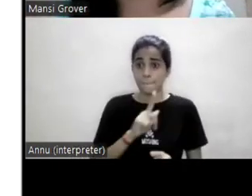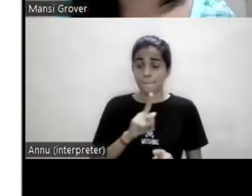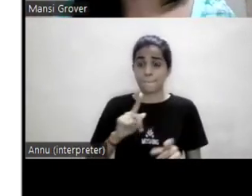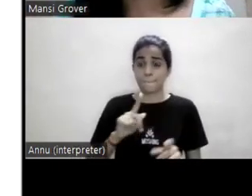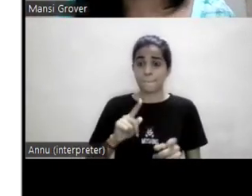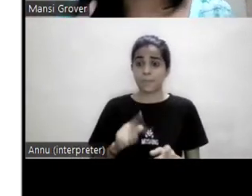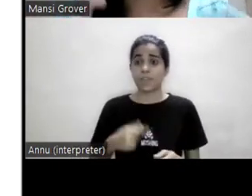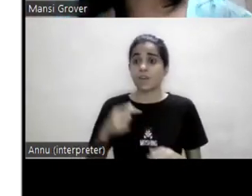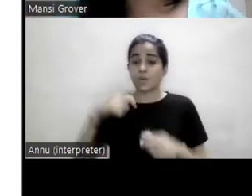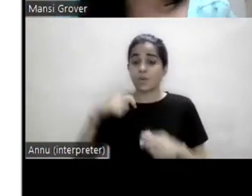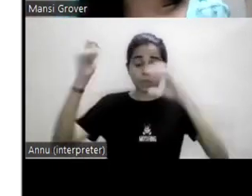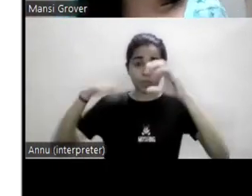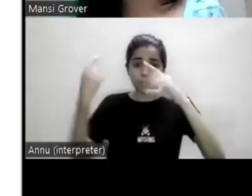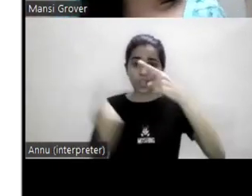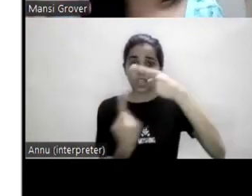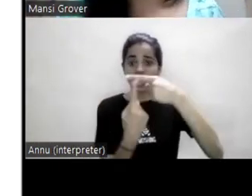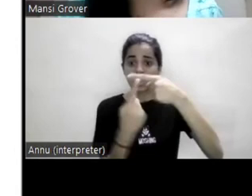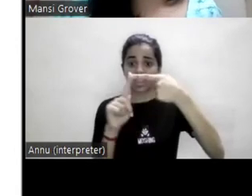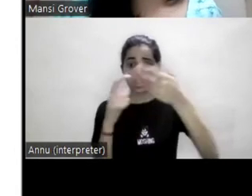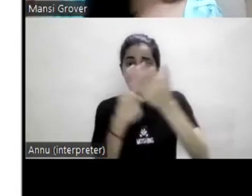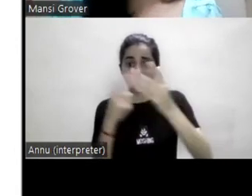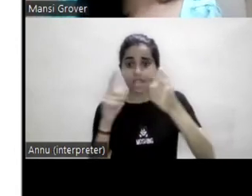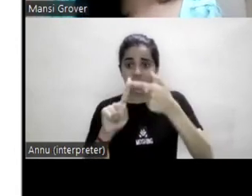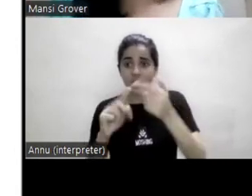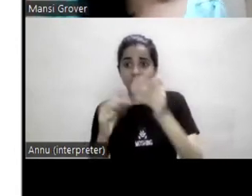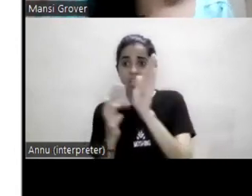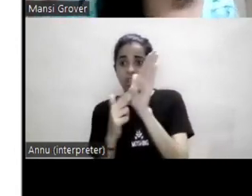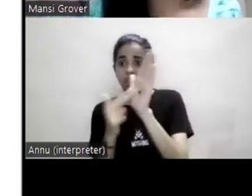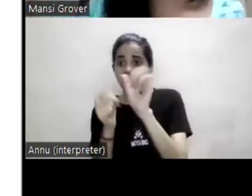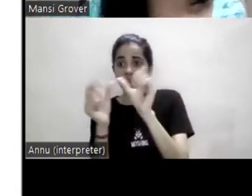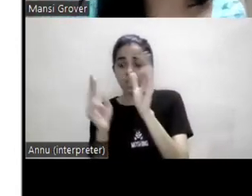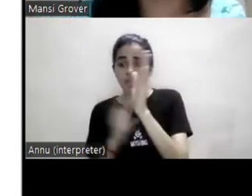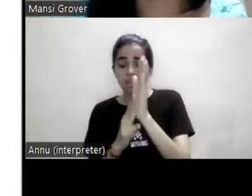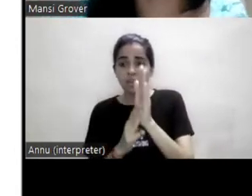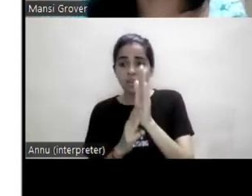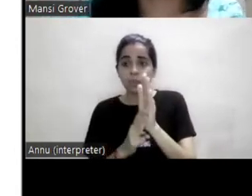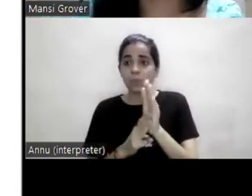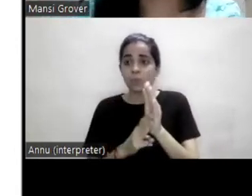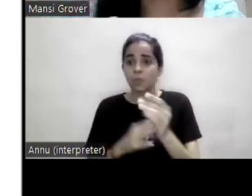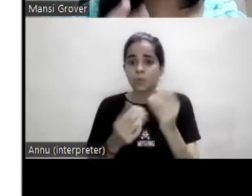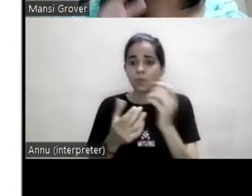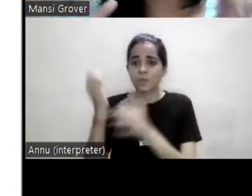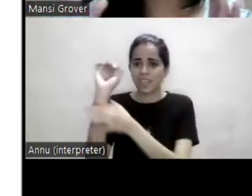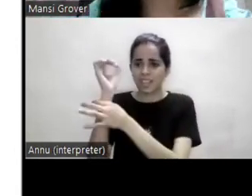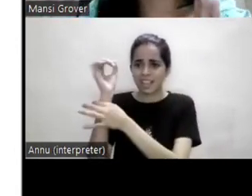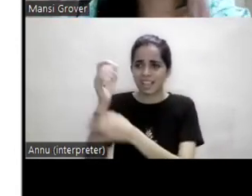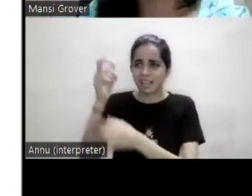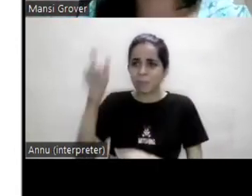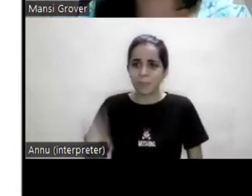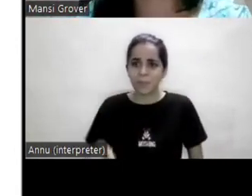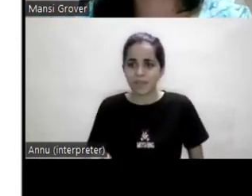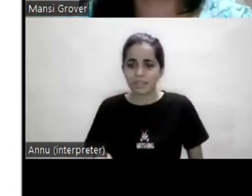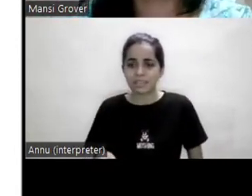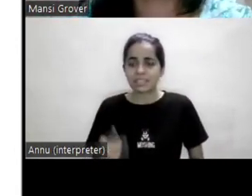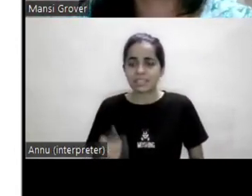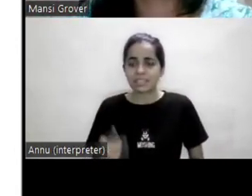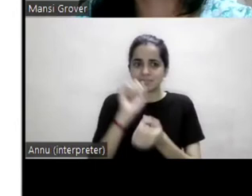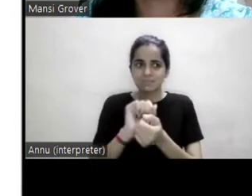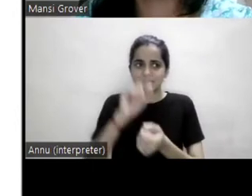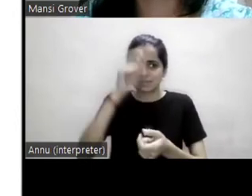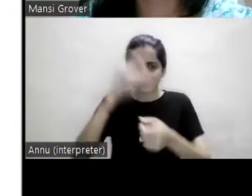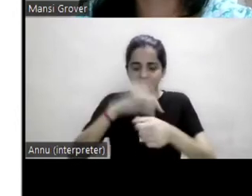Tere Naam, where, you know, Salman Khan suffers an injury in the head, and the way he's treated after